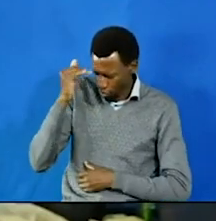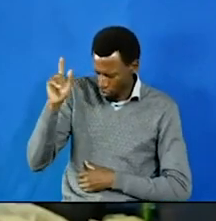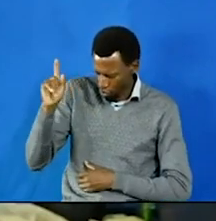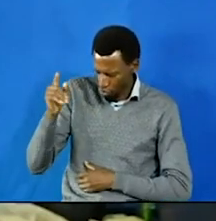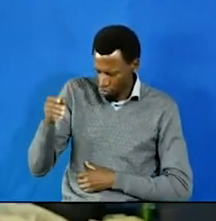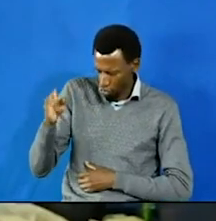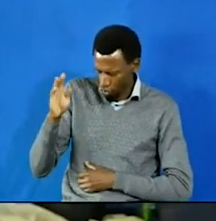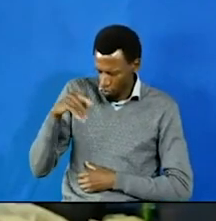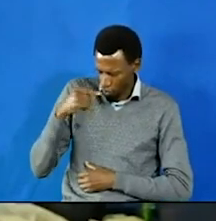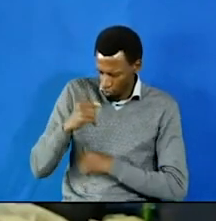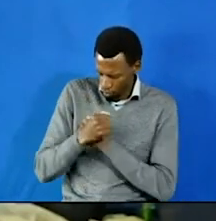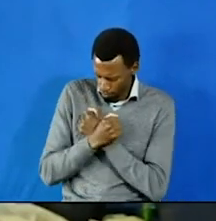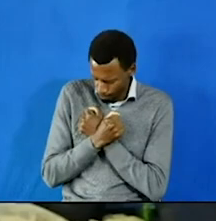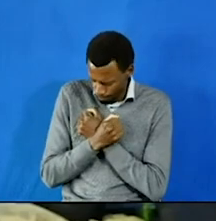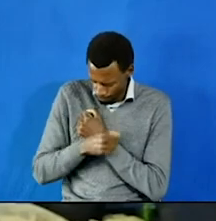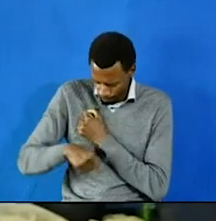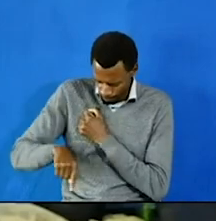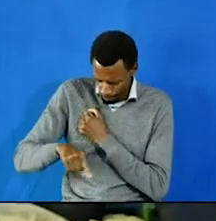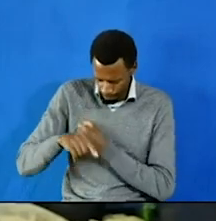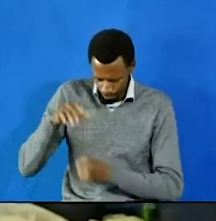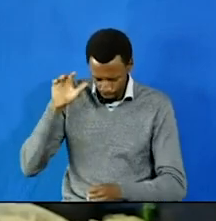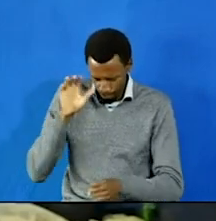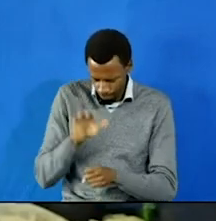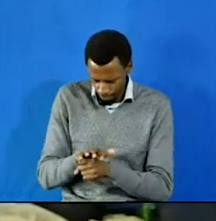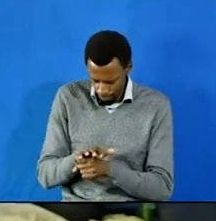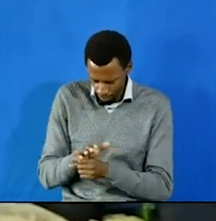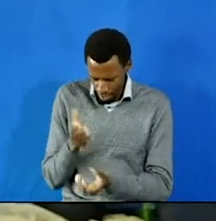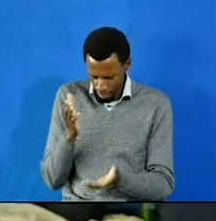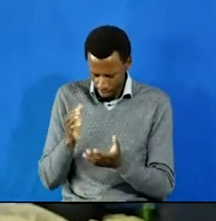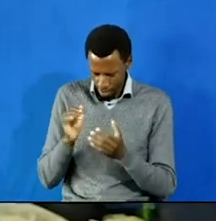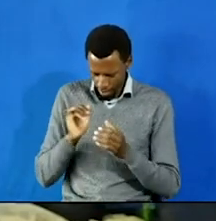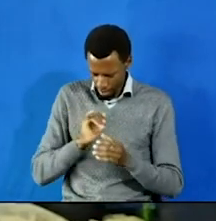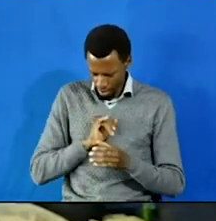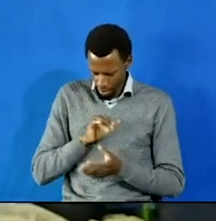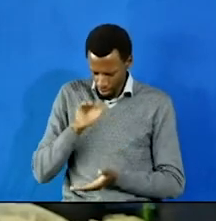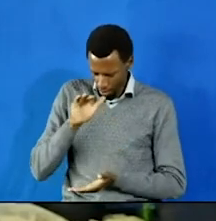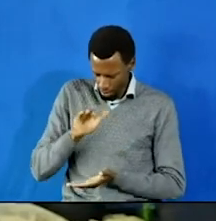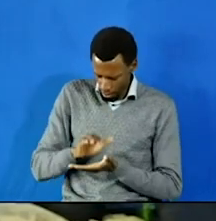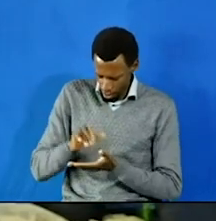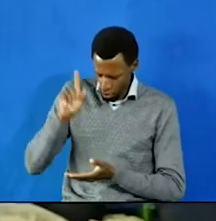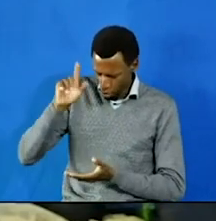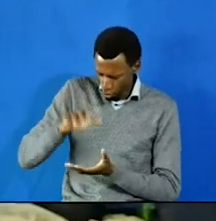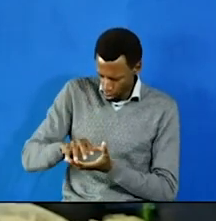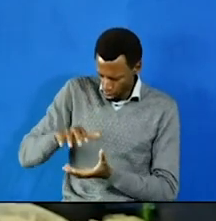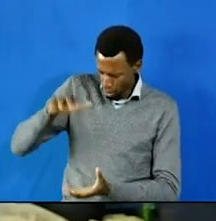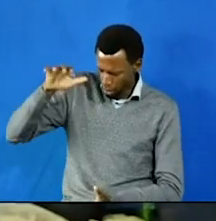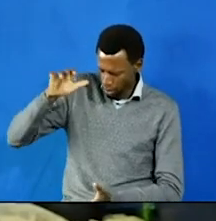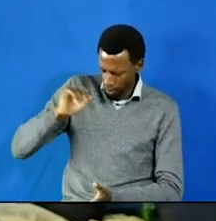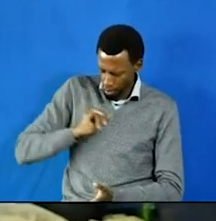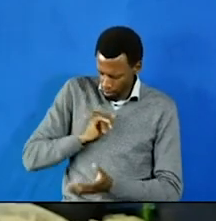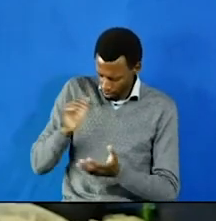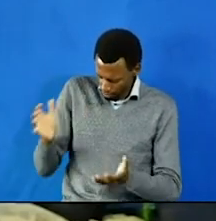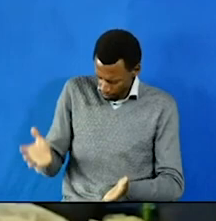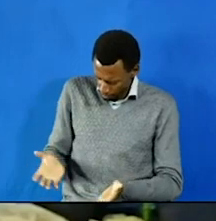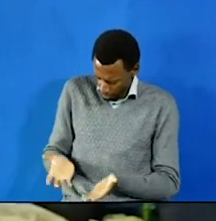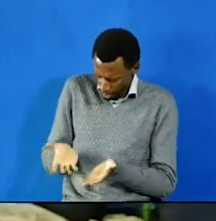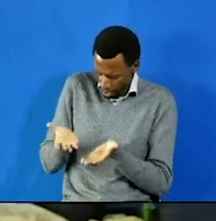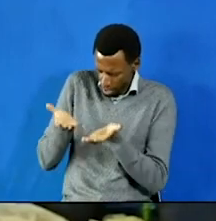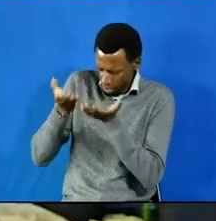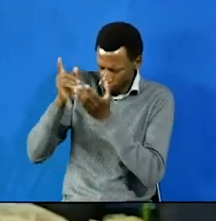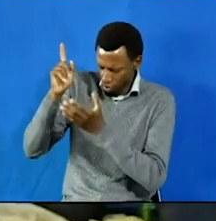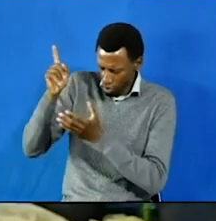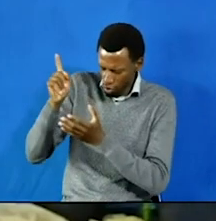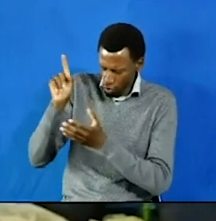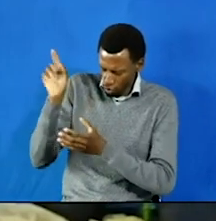us so much. May I decrease as you increase. I lift you up, Christ, so that you can draw all of us